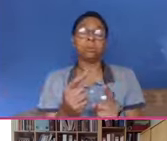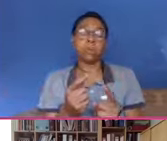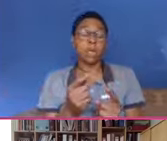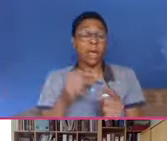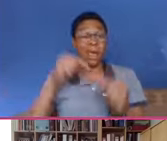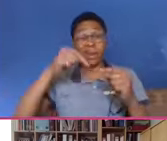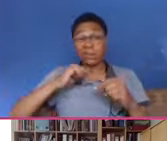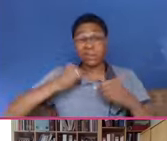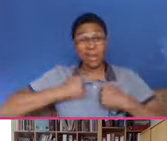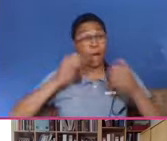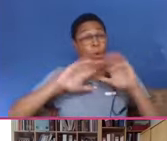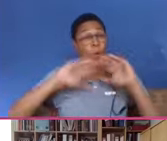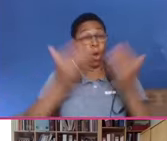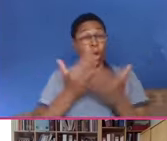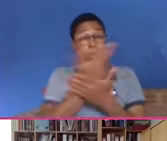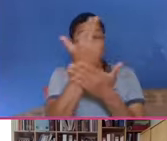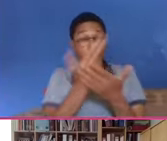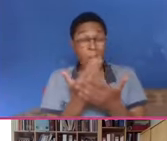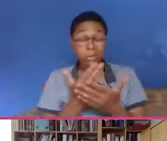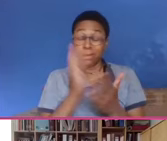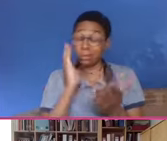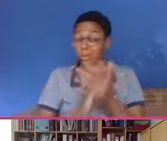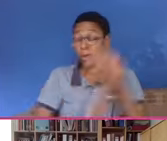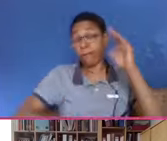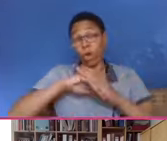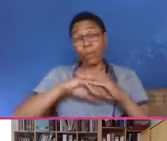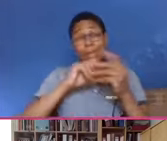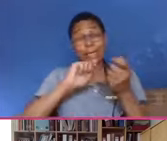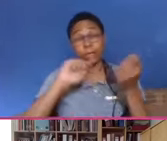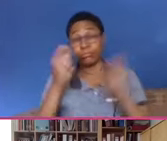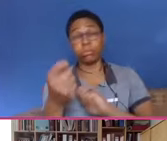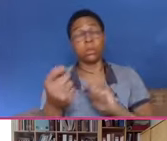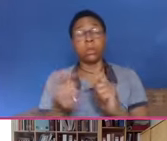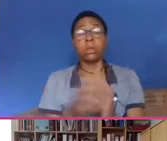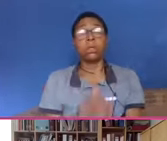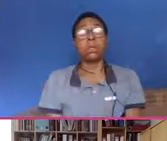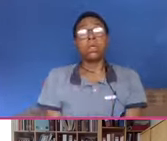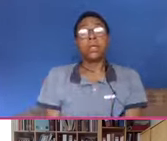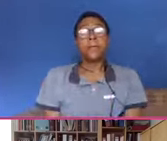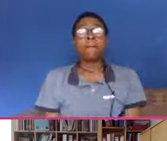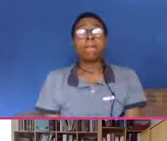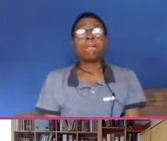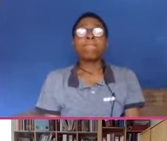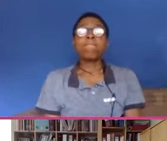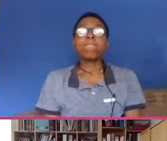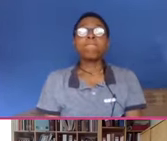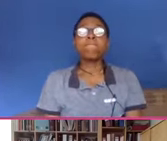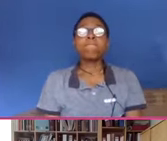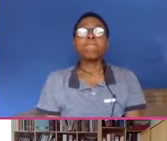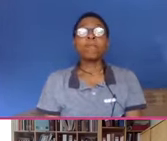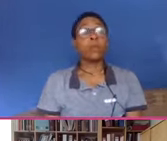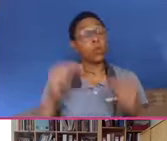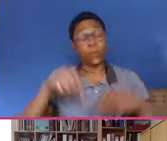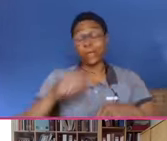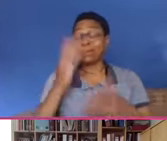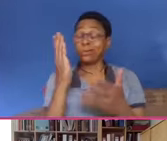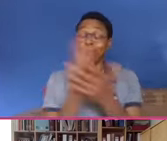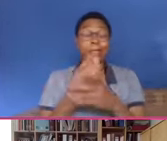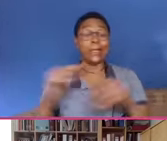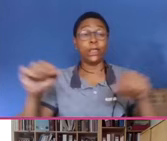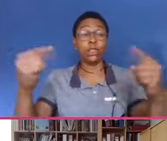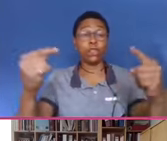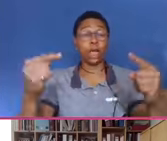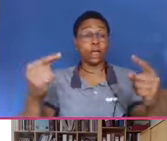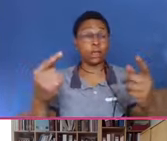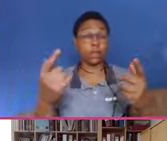section as well as society in general. So this is a challenging objective